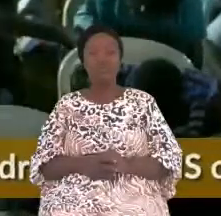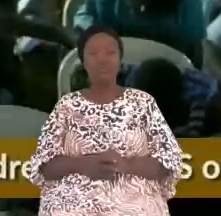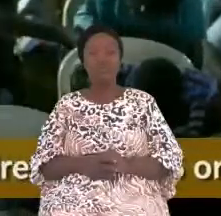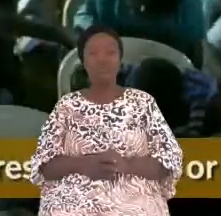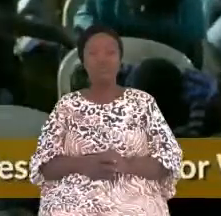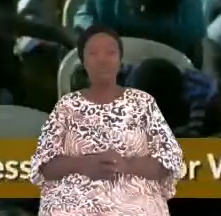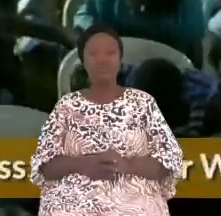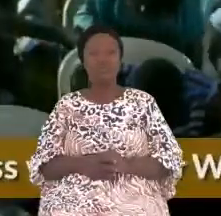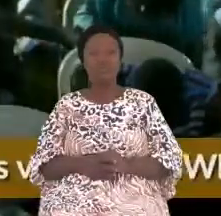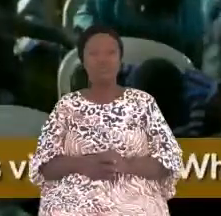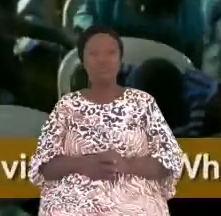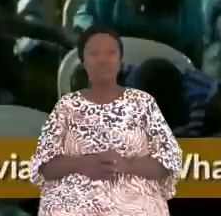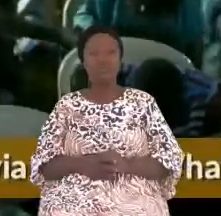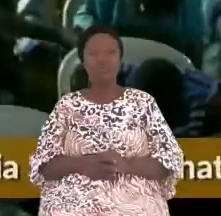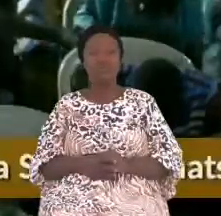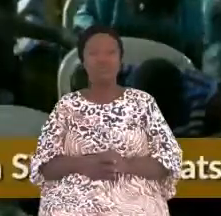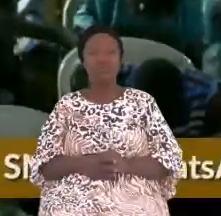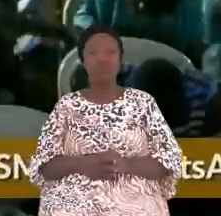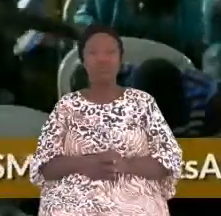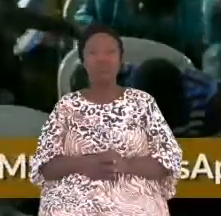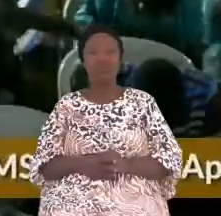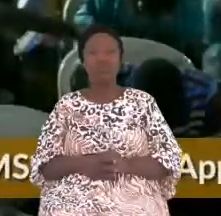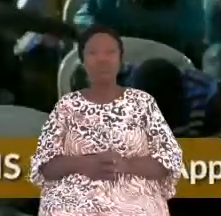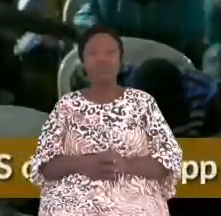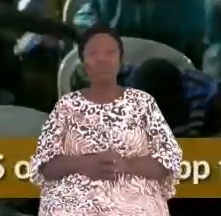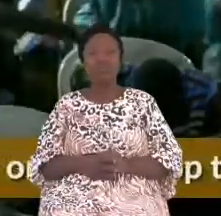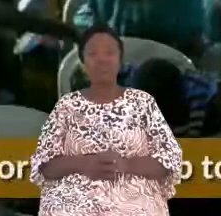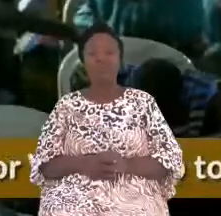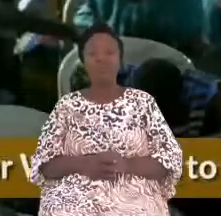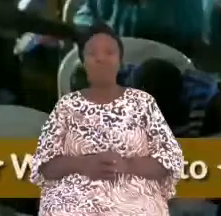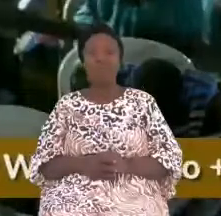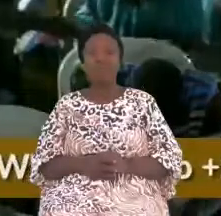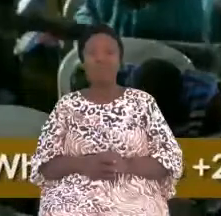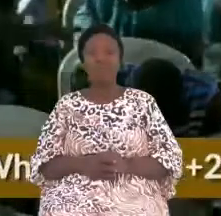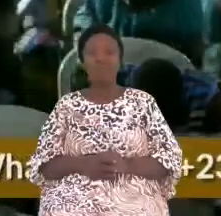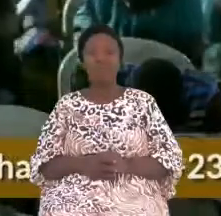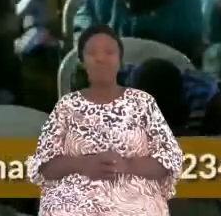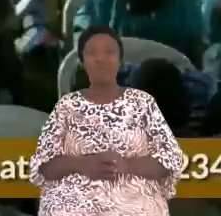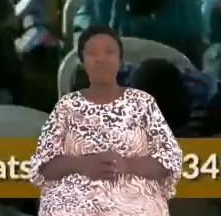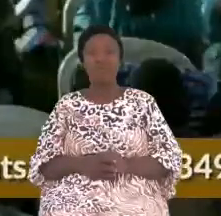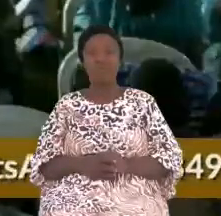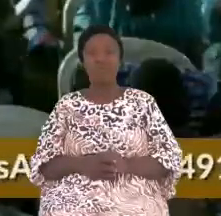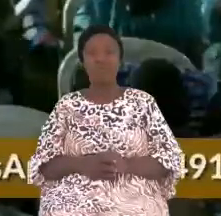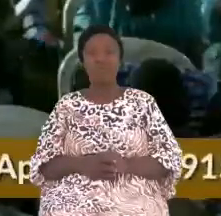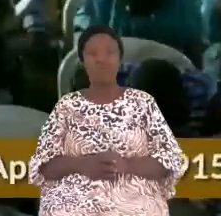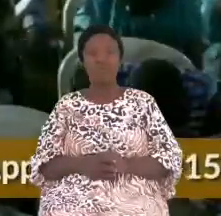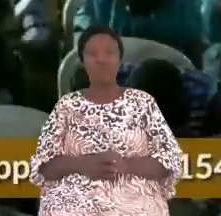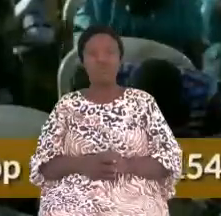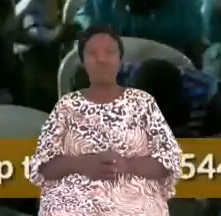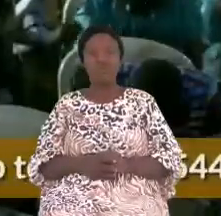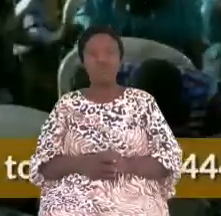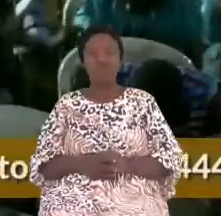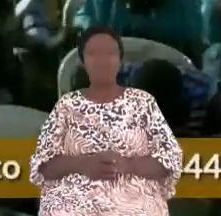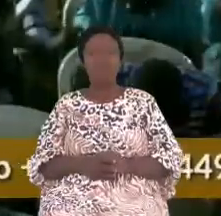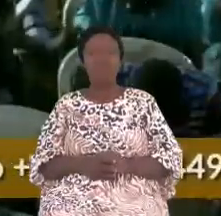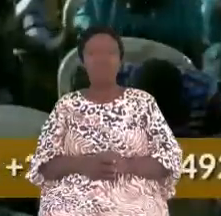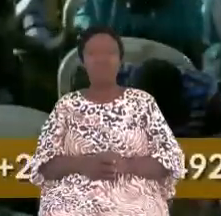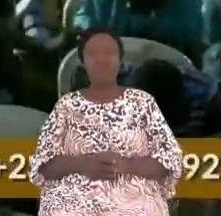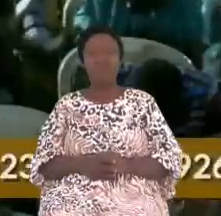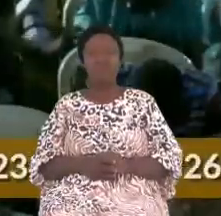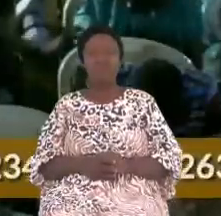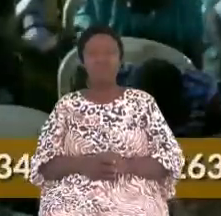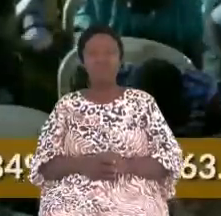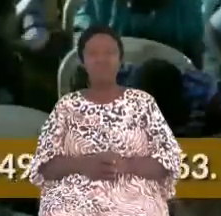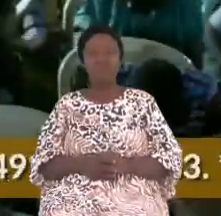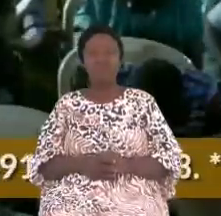it a lot of souls have given their lives to cry don't miss out anyone every soul is important heaven is happy